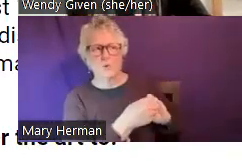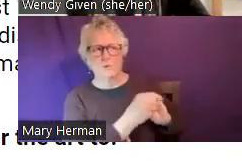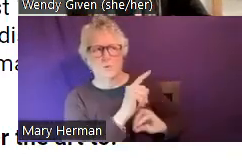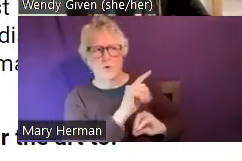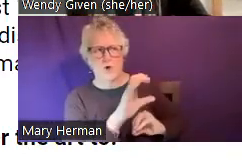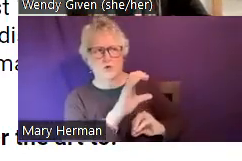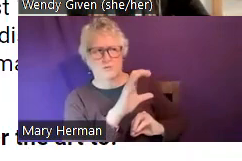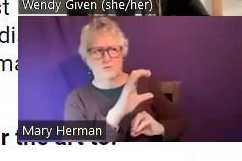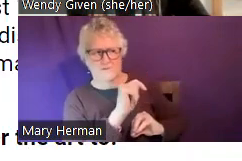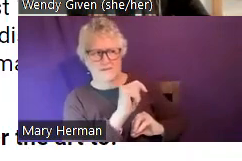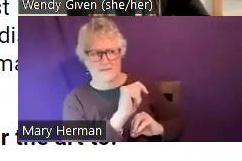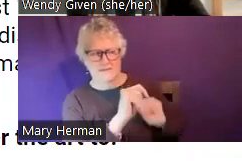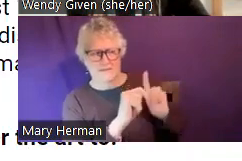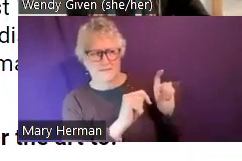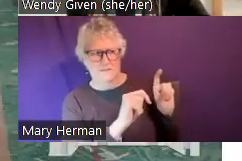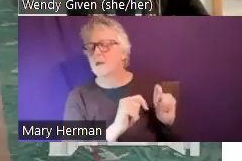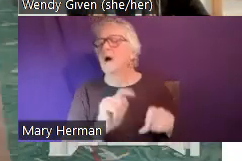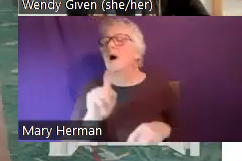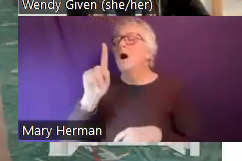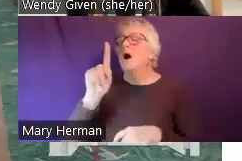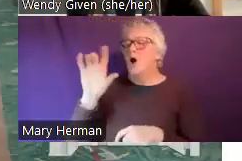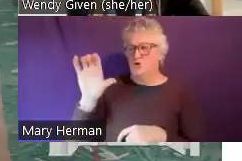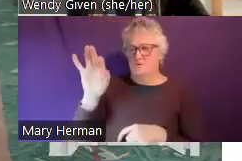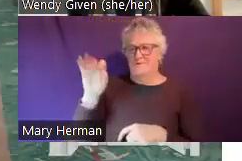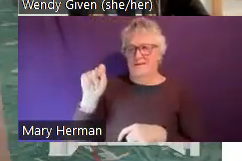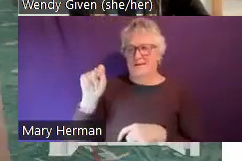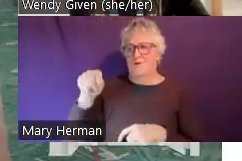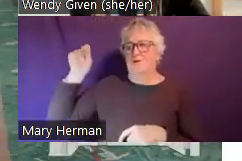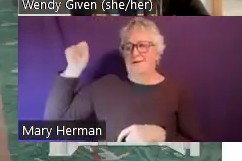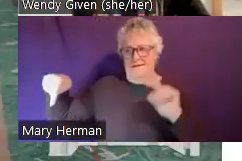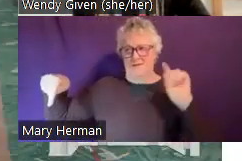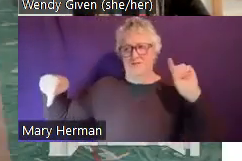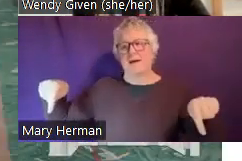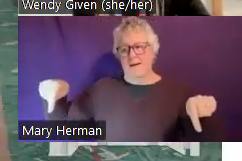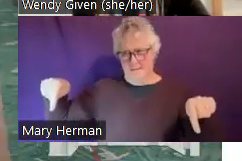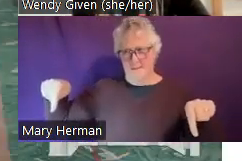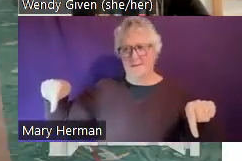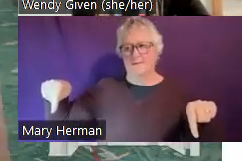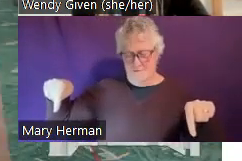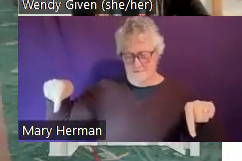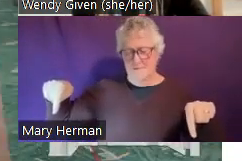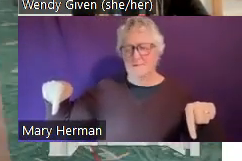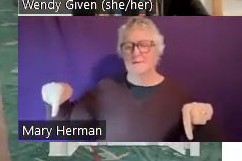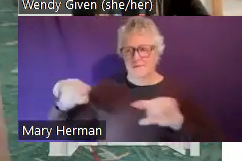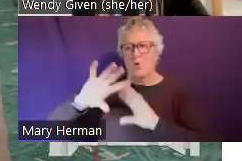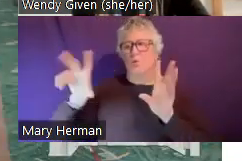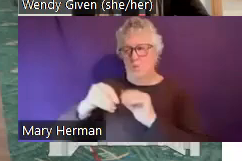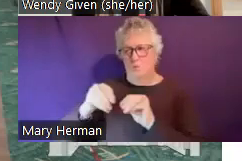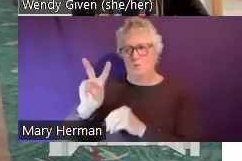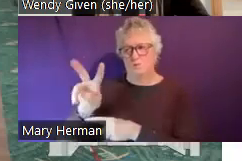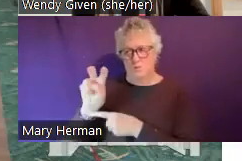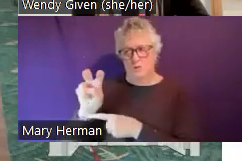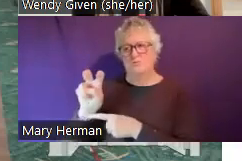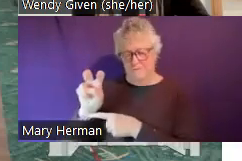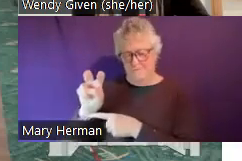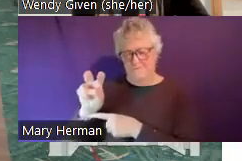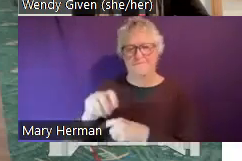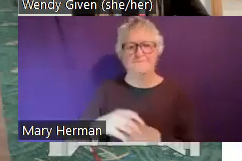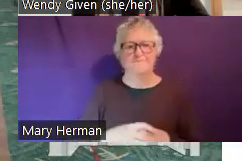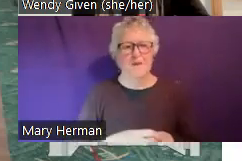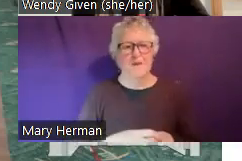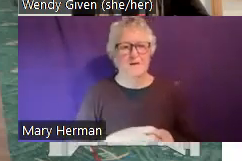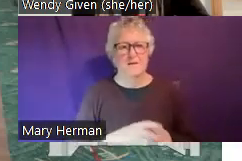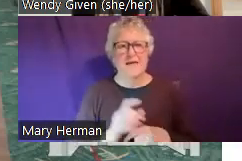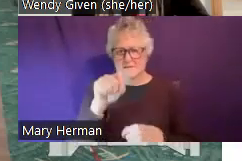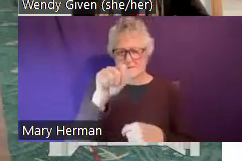It's 100 feet on each side. Yeah, on each side. Exactly. Yeah. So this zone here, yeah, is 100